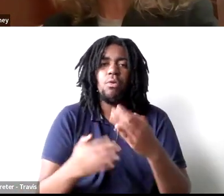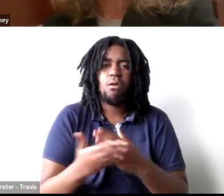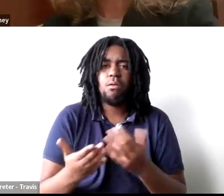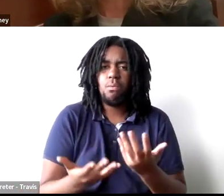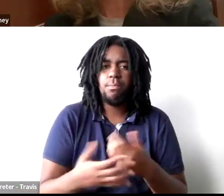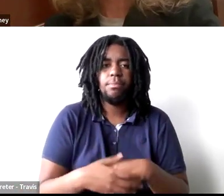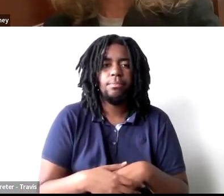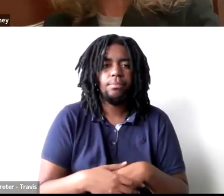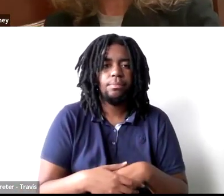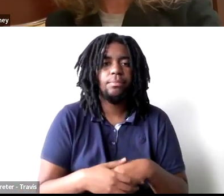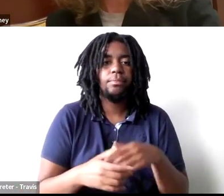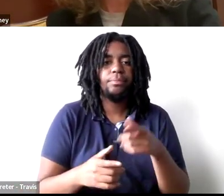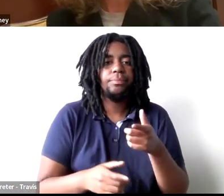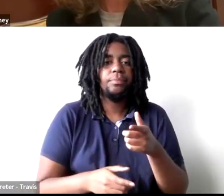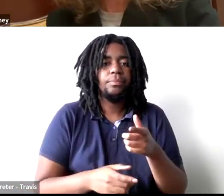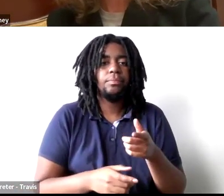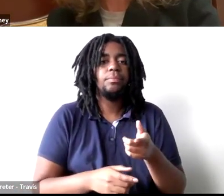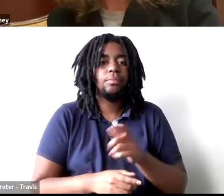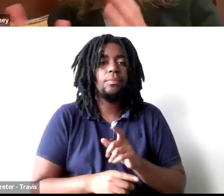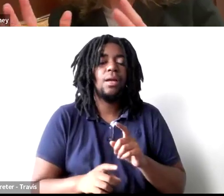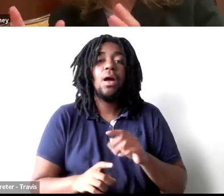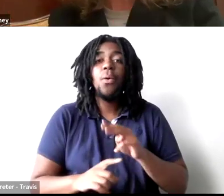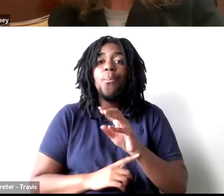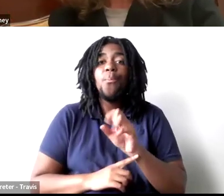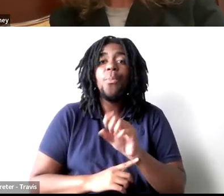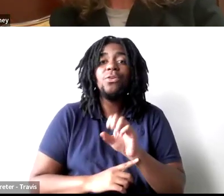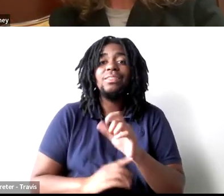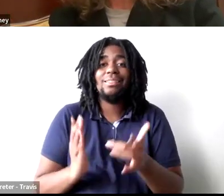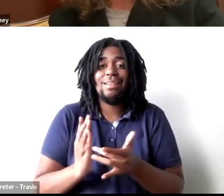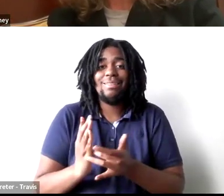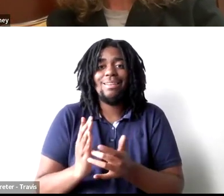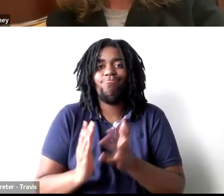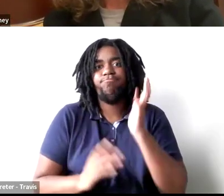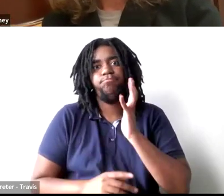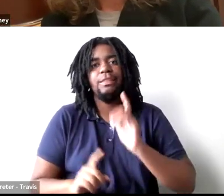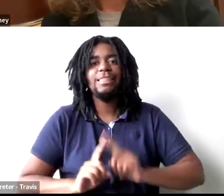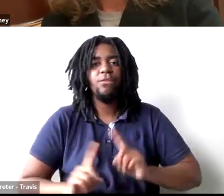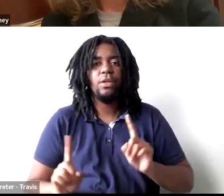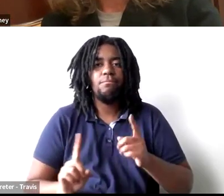Moses does and what I do as a freehand artist would be different. So